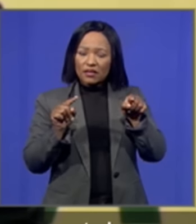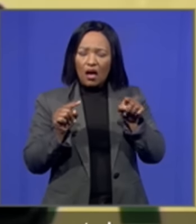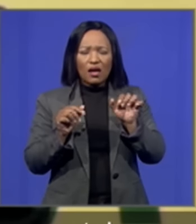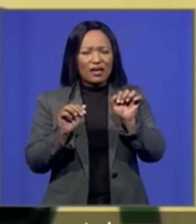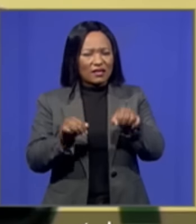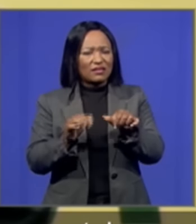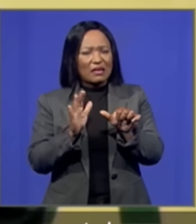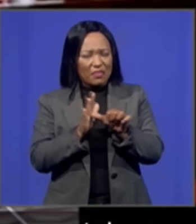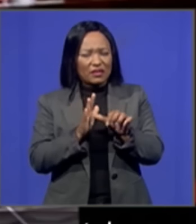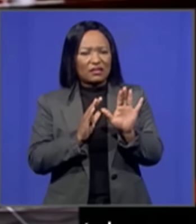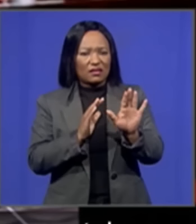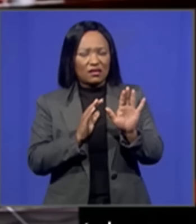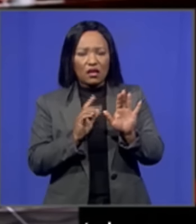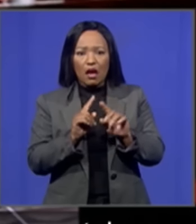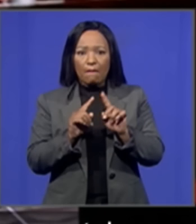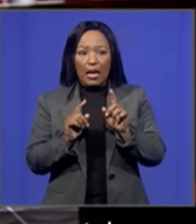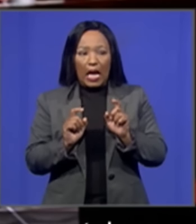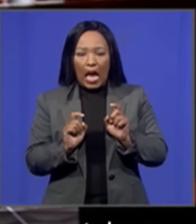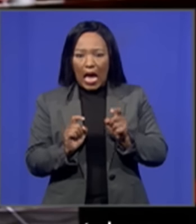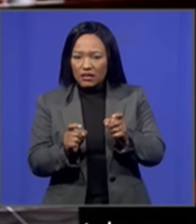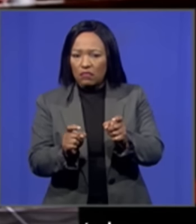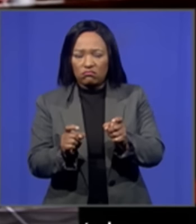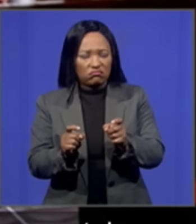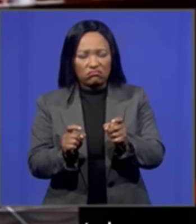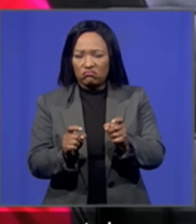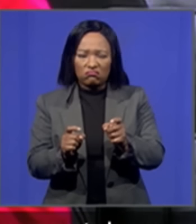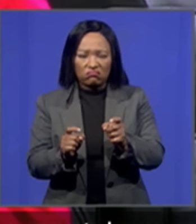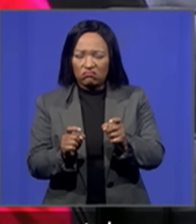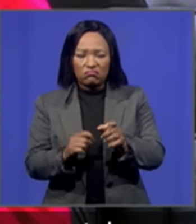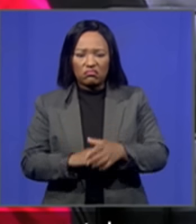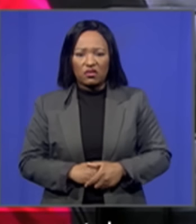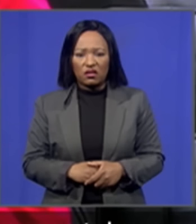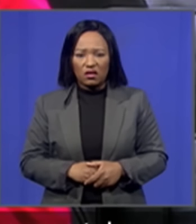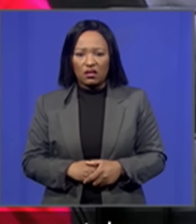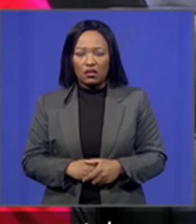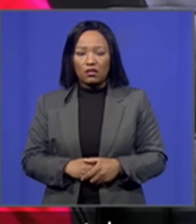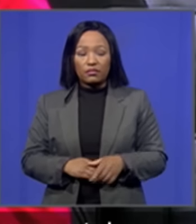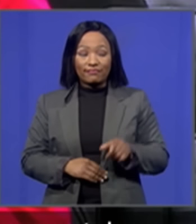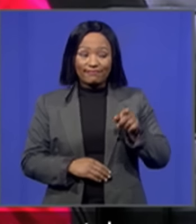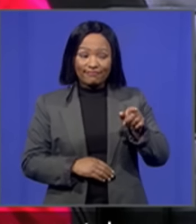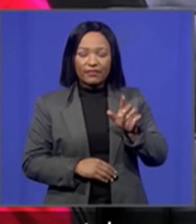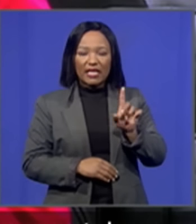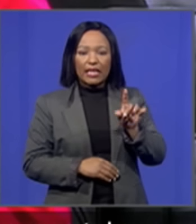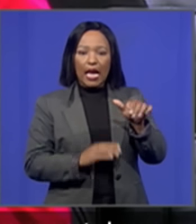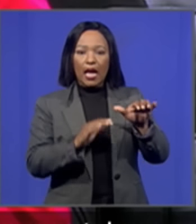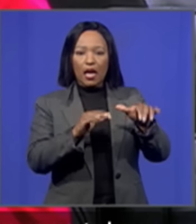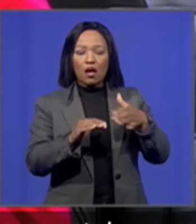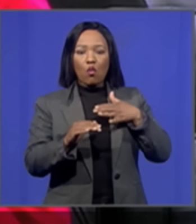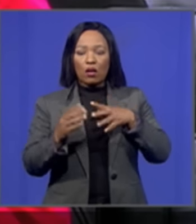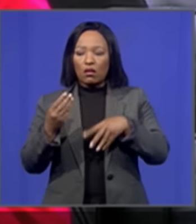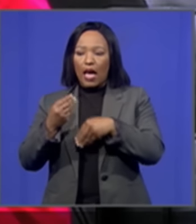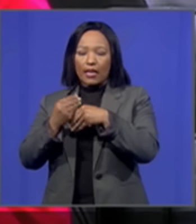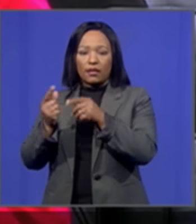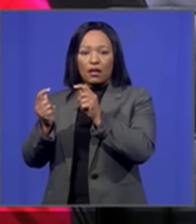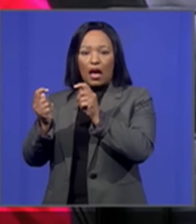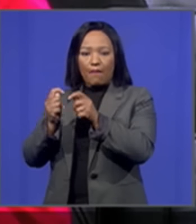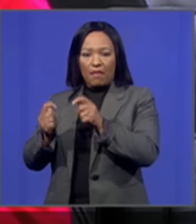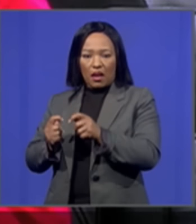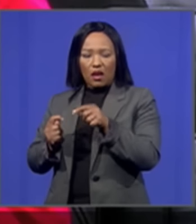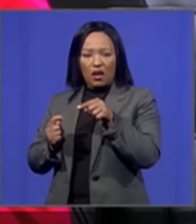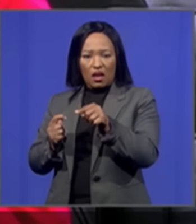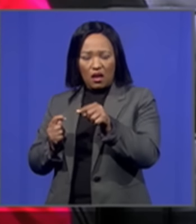yes, but not urgent. It's important but not urgent. The amendment that they want to bring forth will be